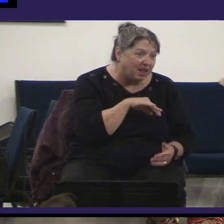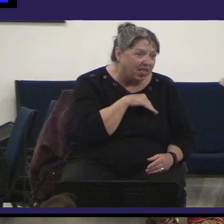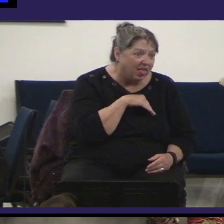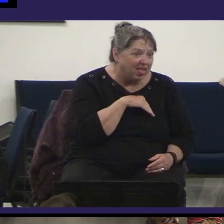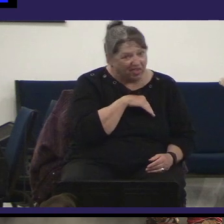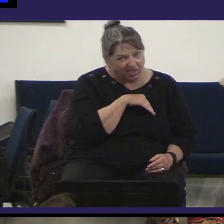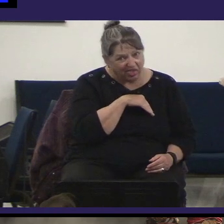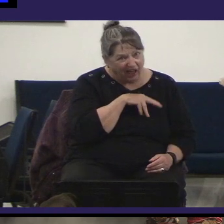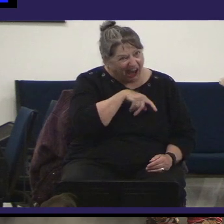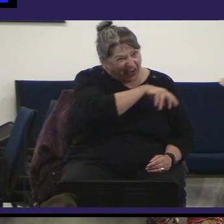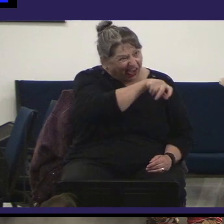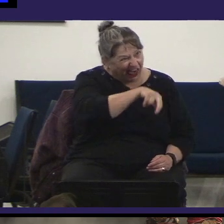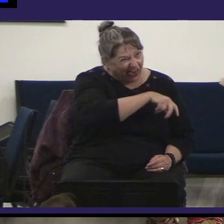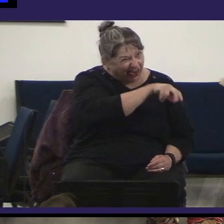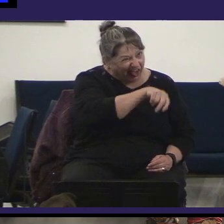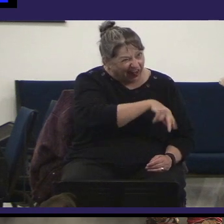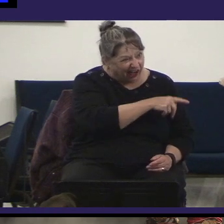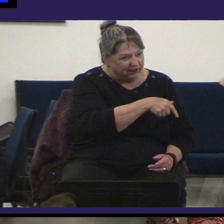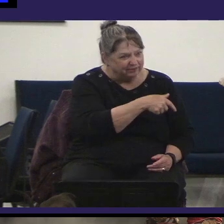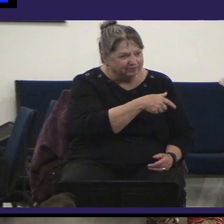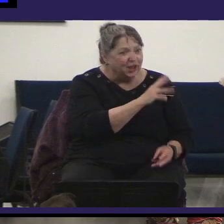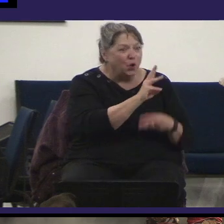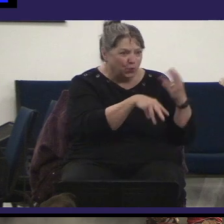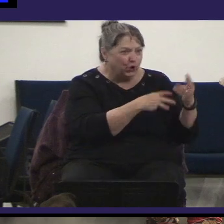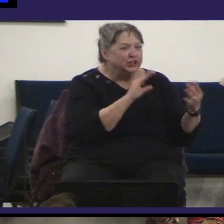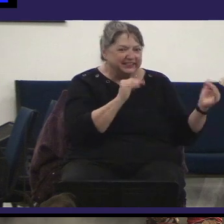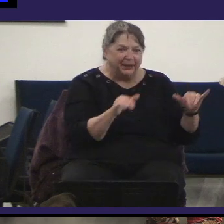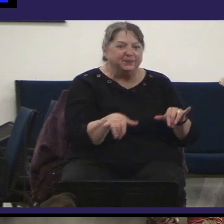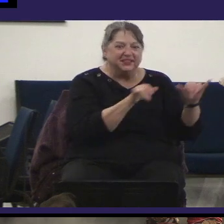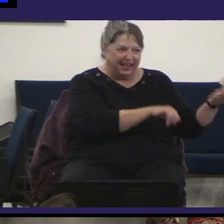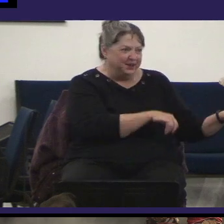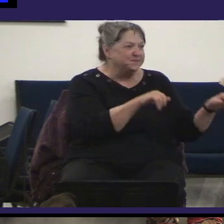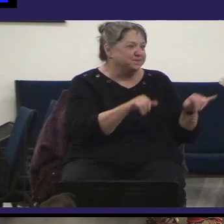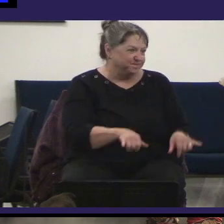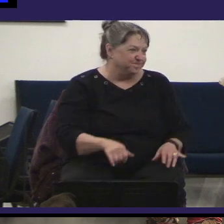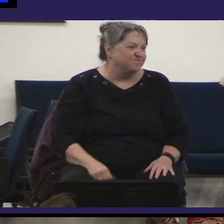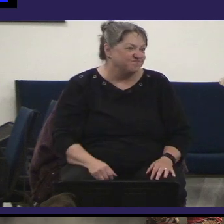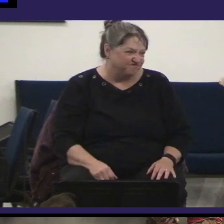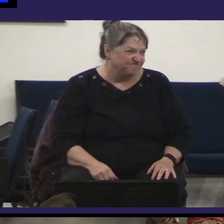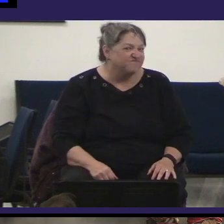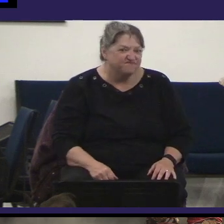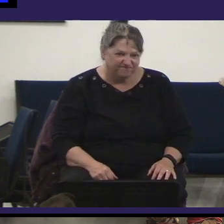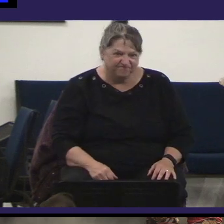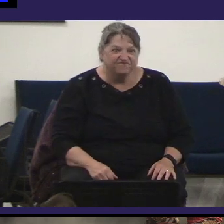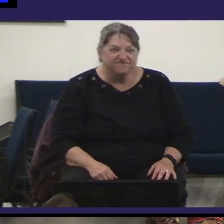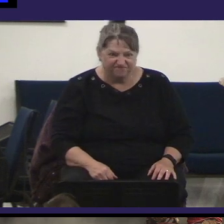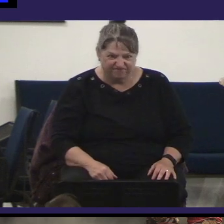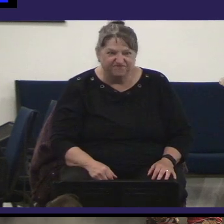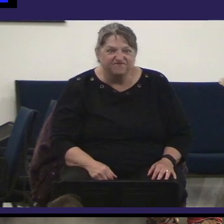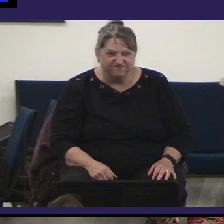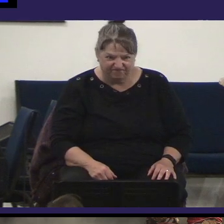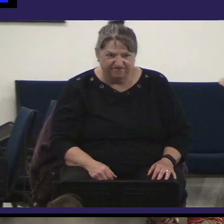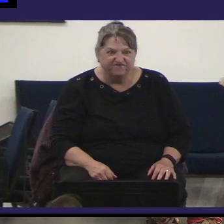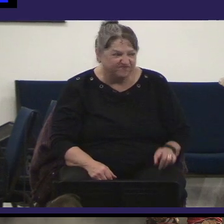But they can't find it the way they thought they could find it. And so they're exercising it in a different way.